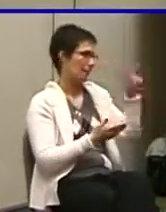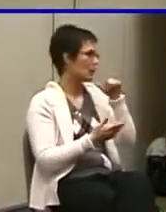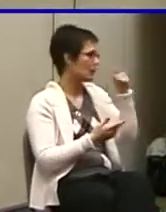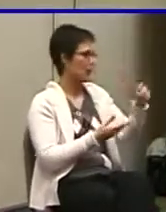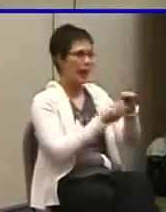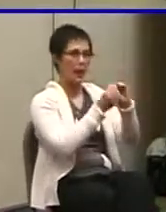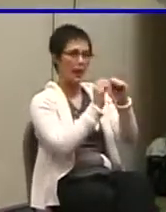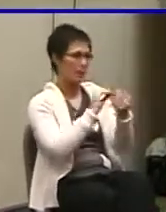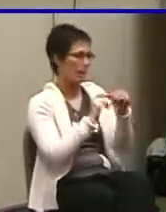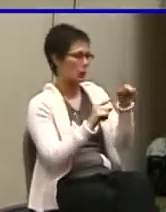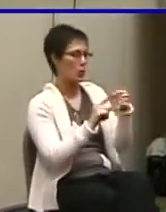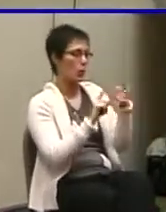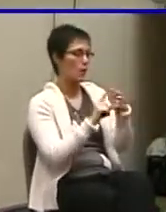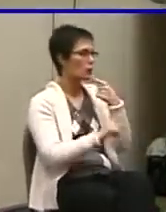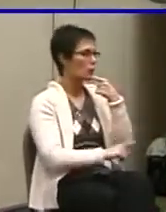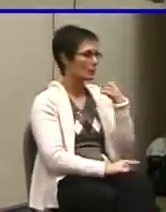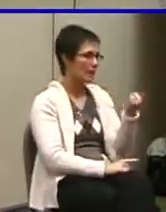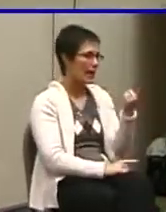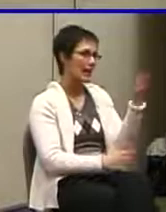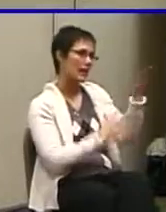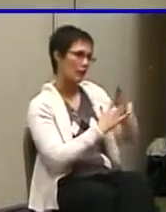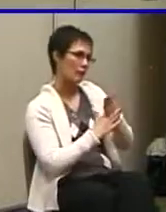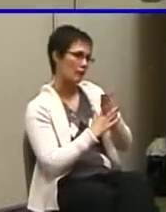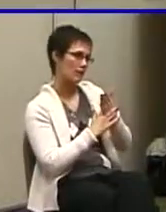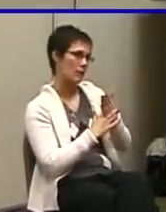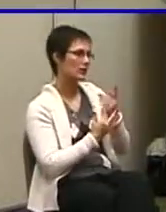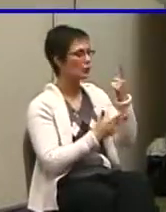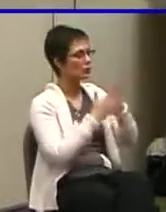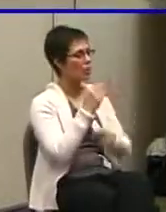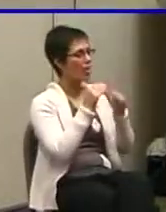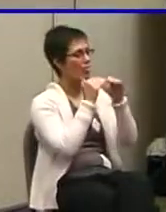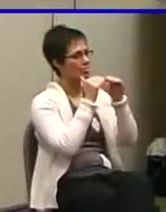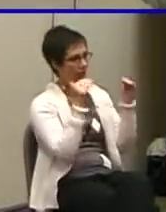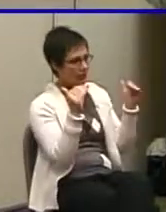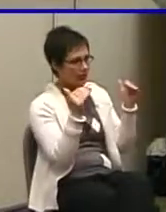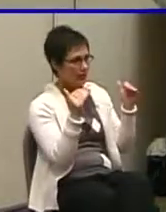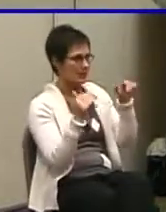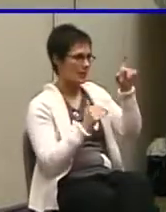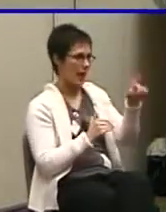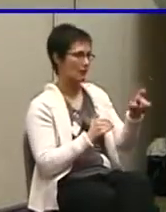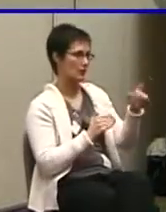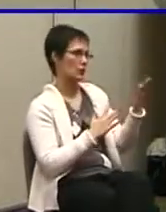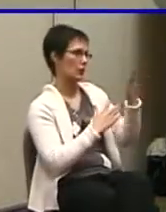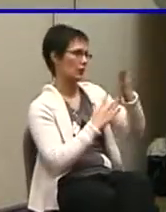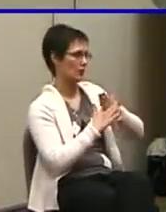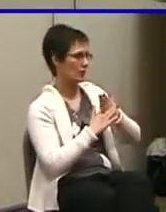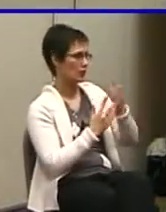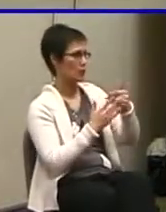when do I say it interferes and to what level does it have to interfere to hit some sort of a